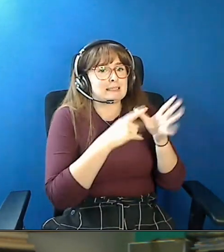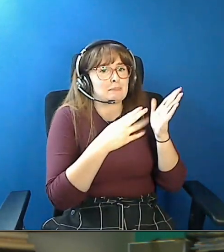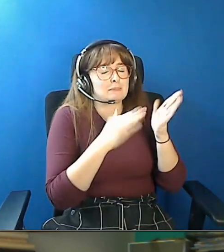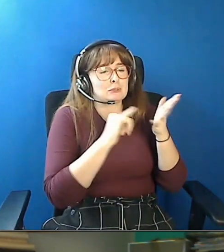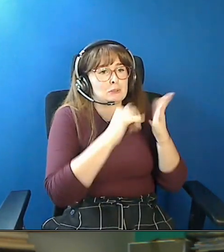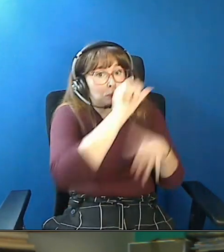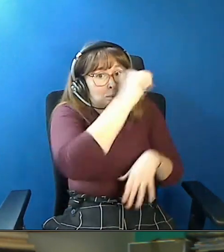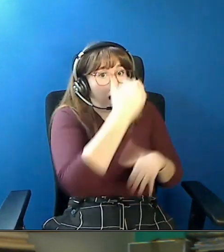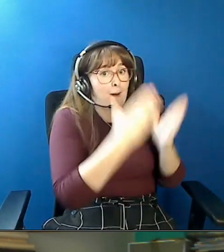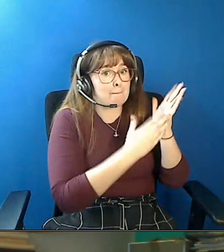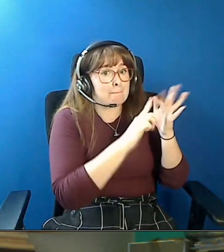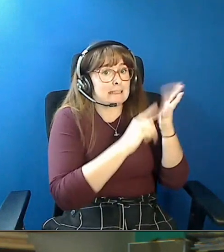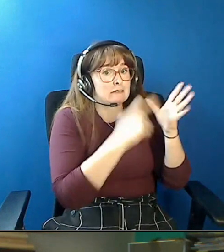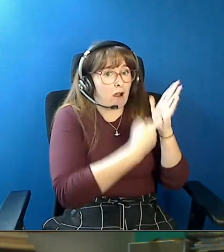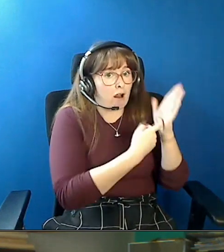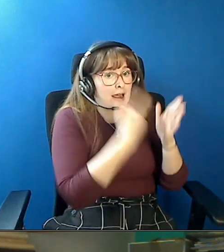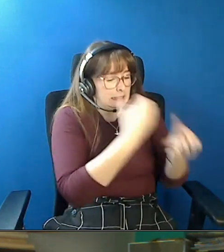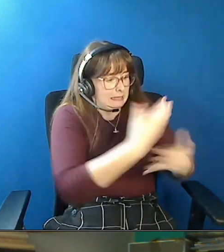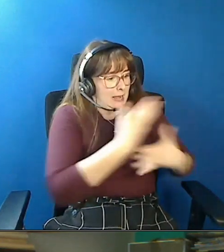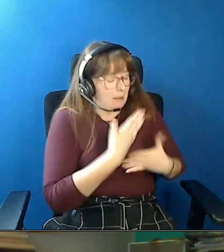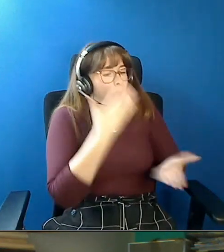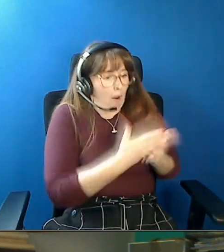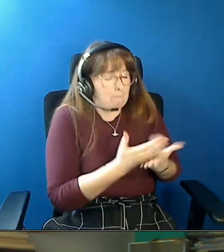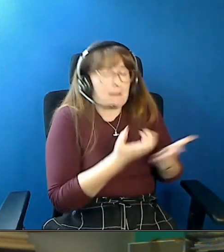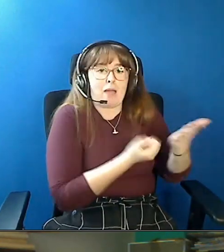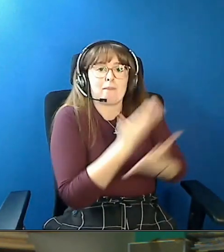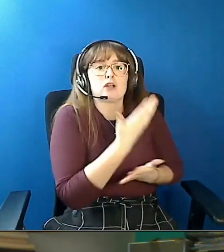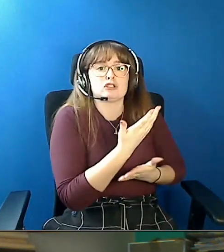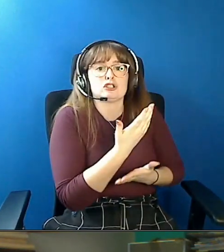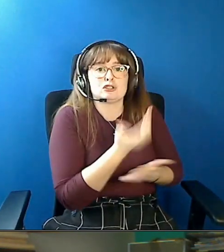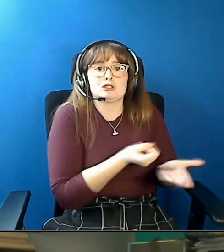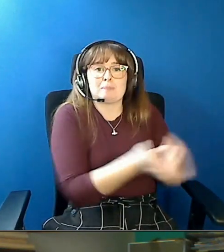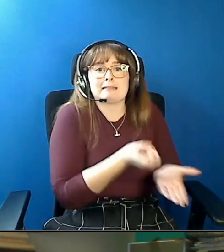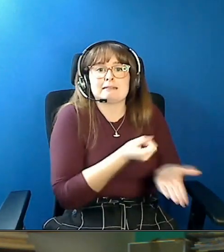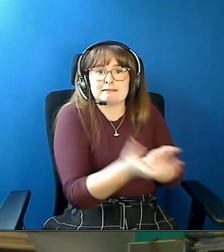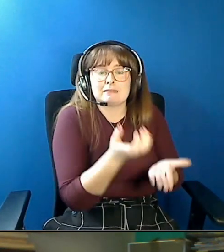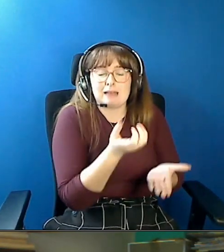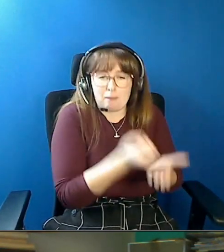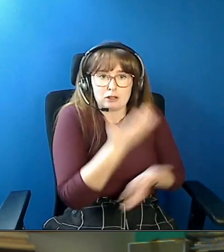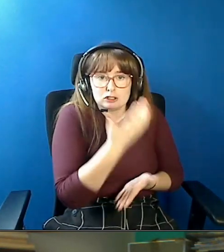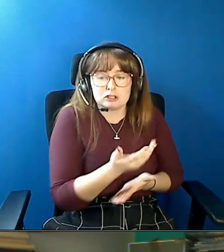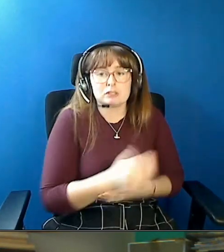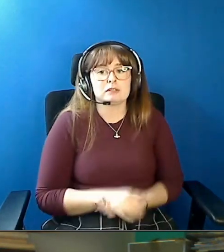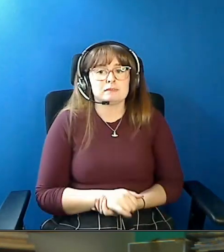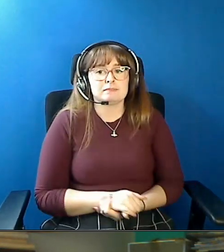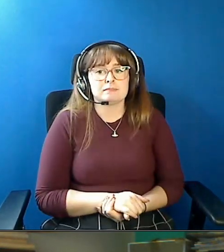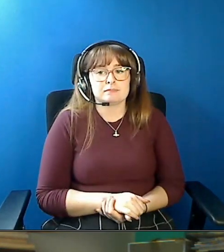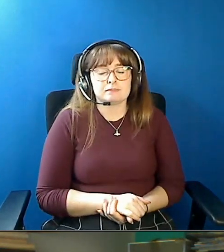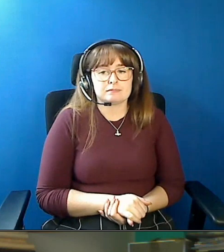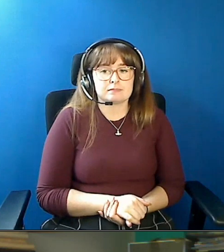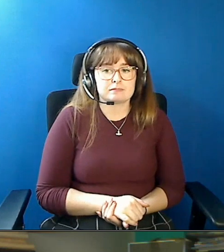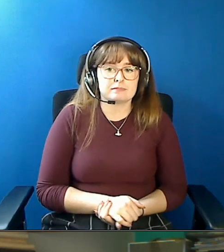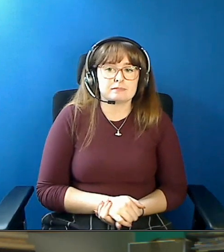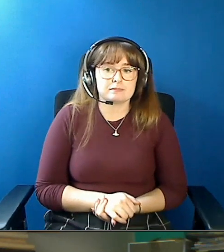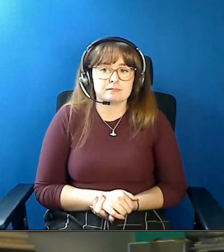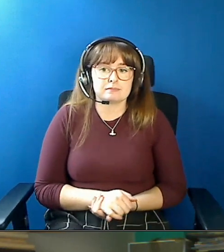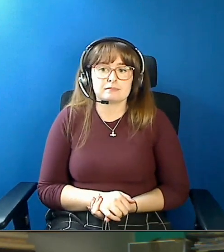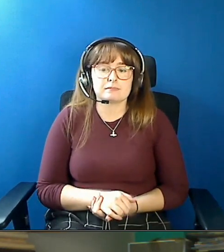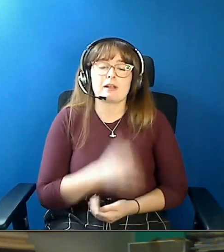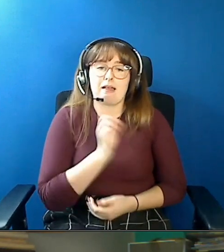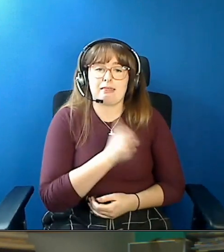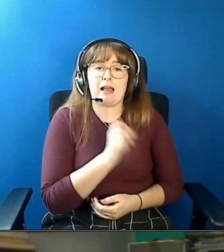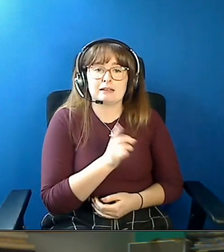metered consumption, and then being able to understand the impact of that on heat demand or heat requirements of a building. That's kind of where we